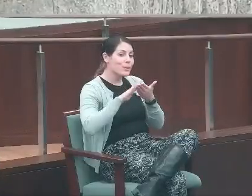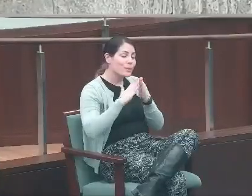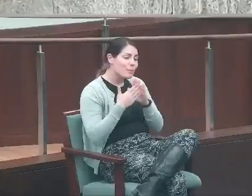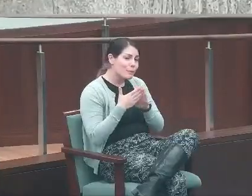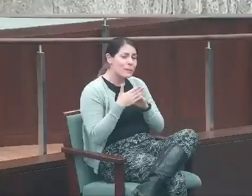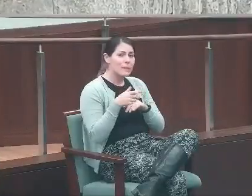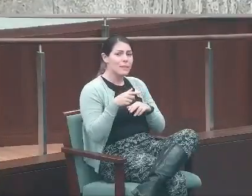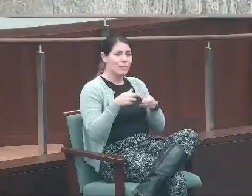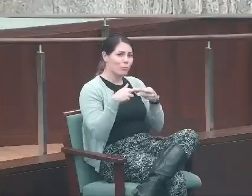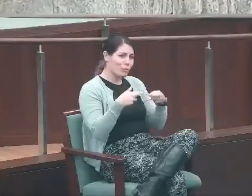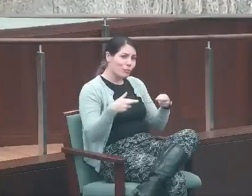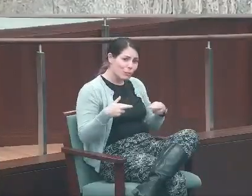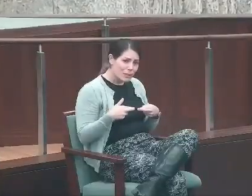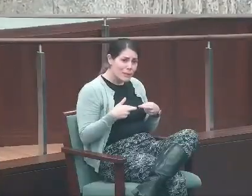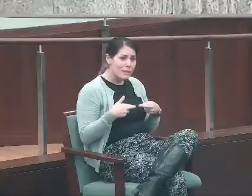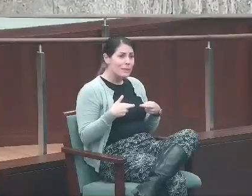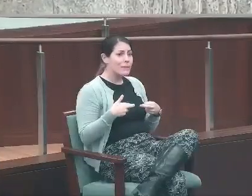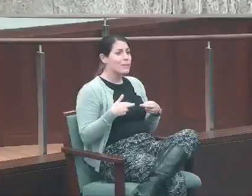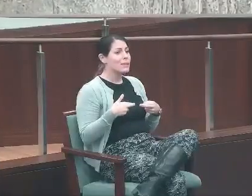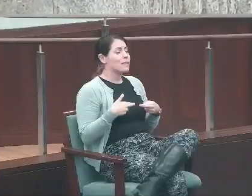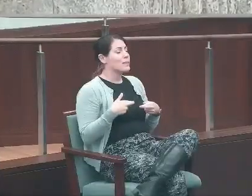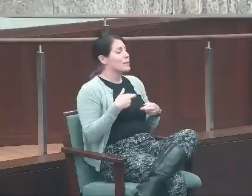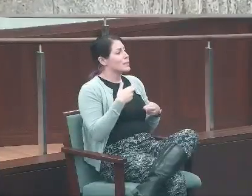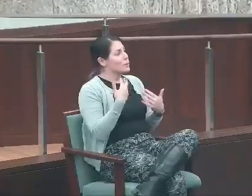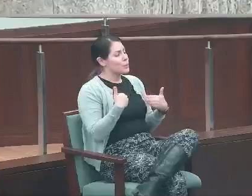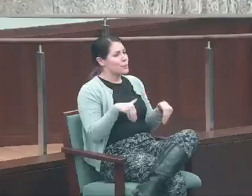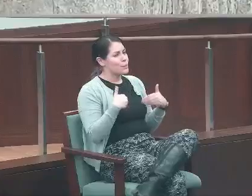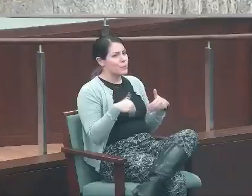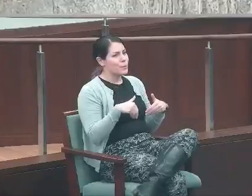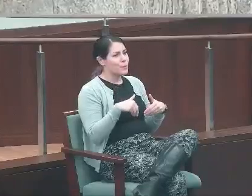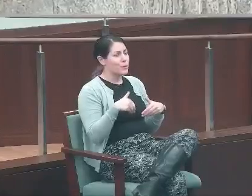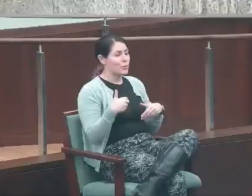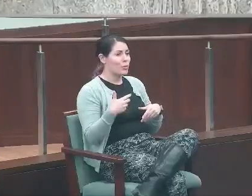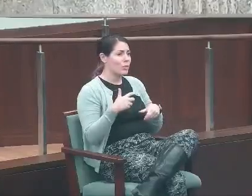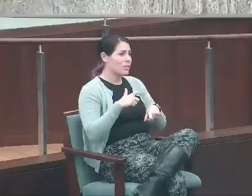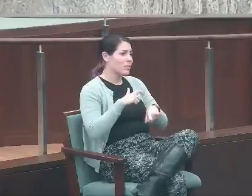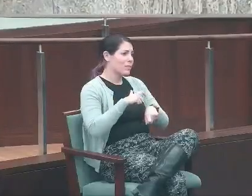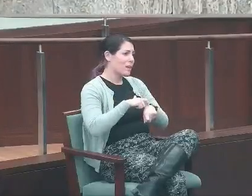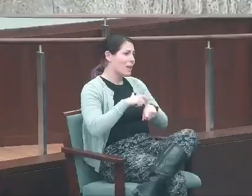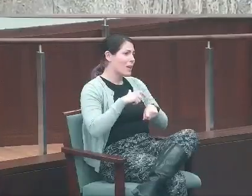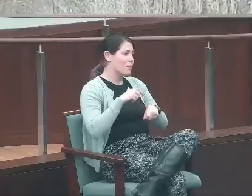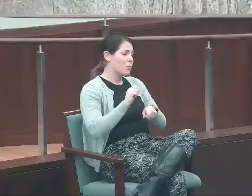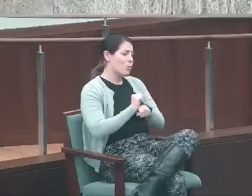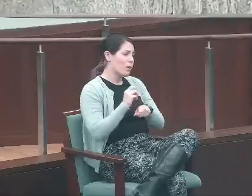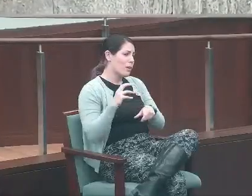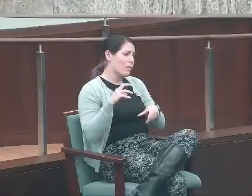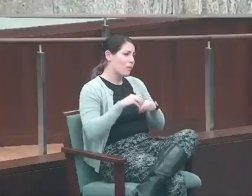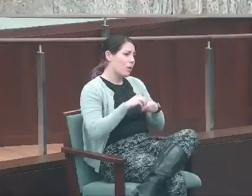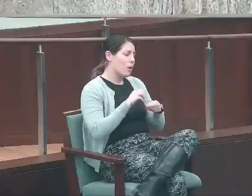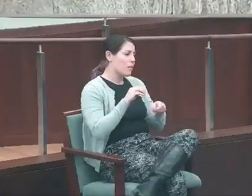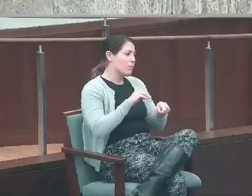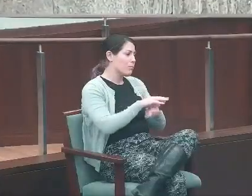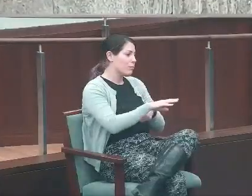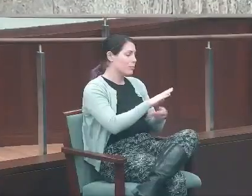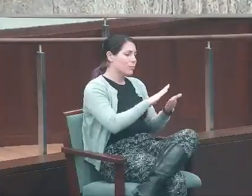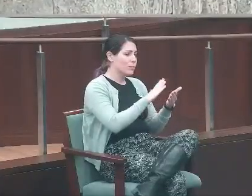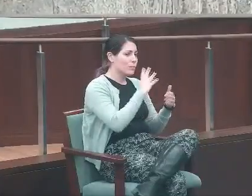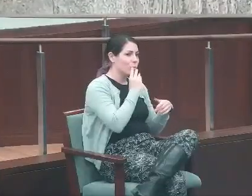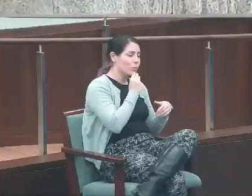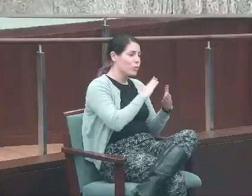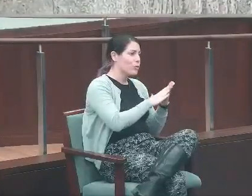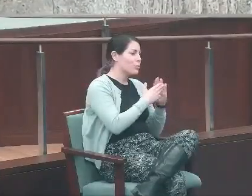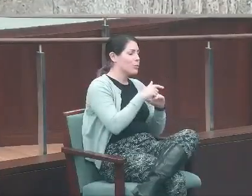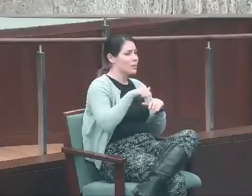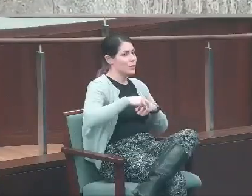this region, to not only the Jewish people, but also the world in which we live,